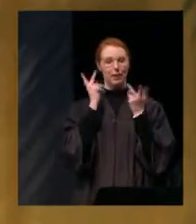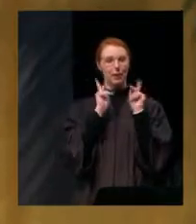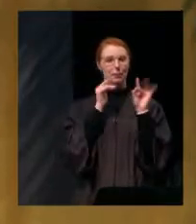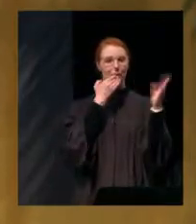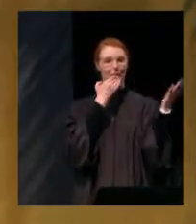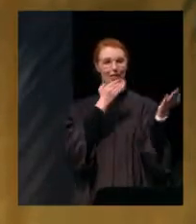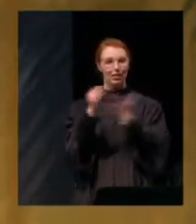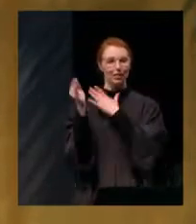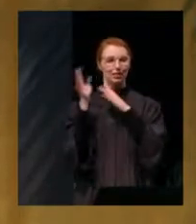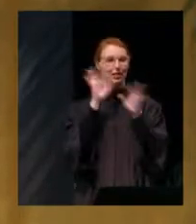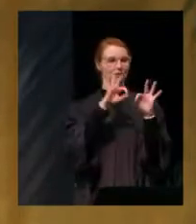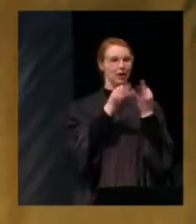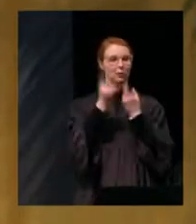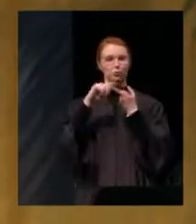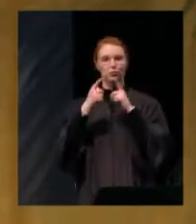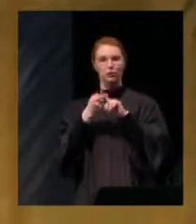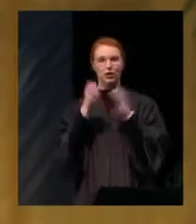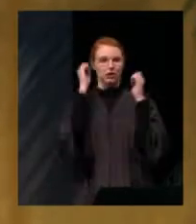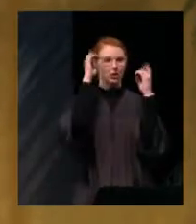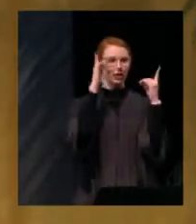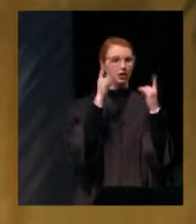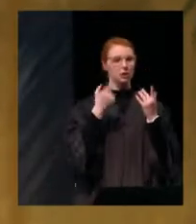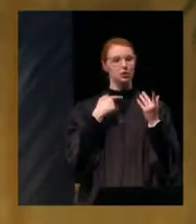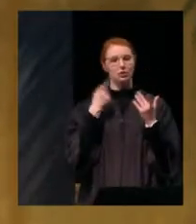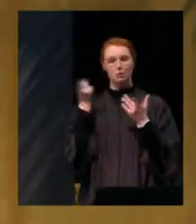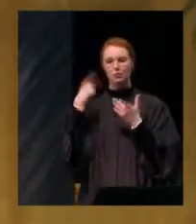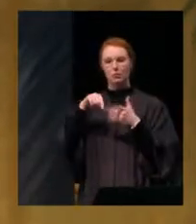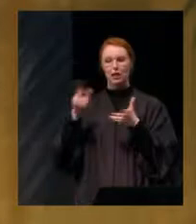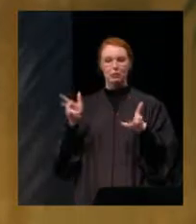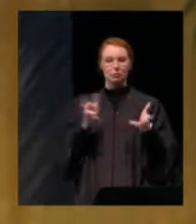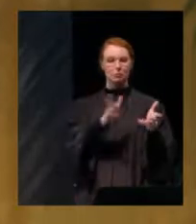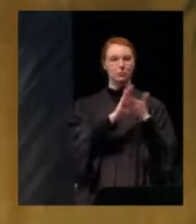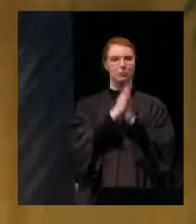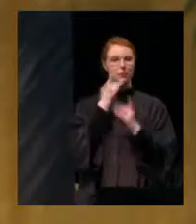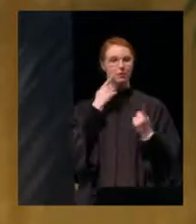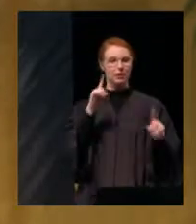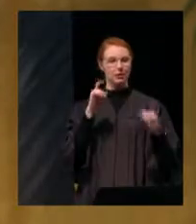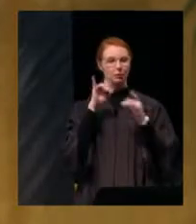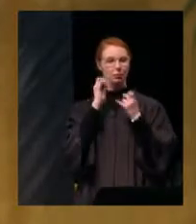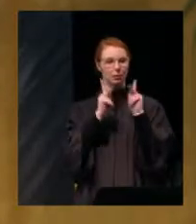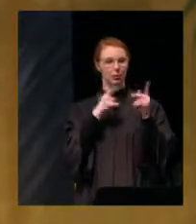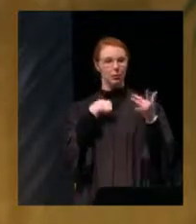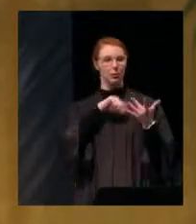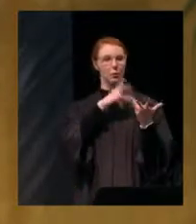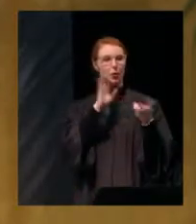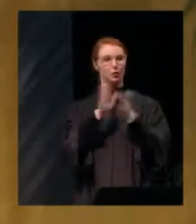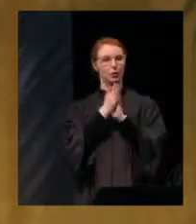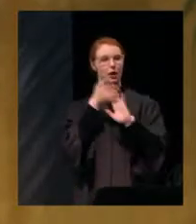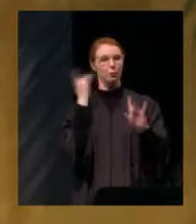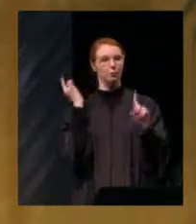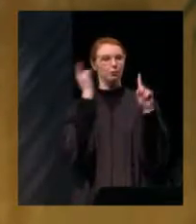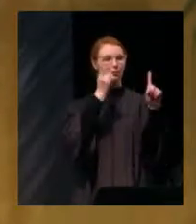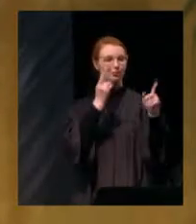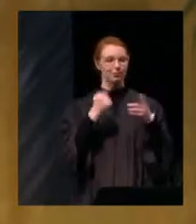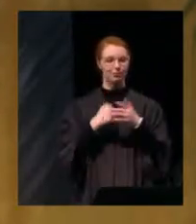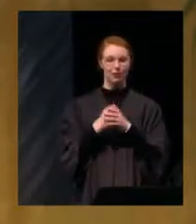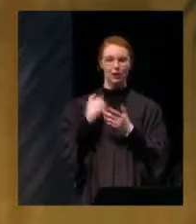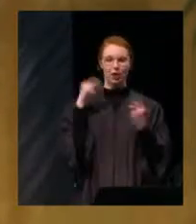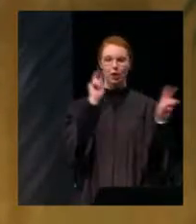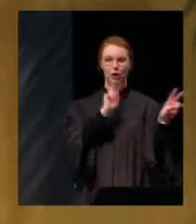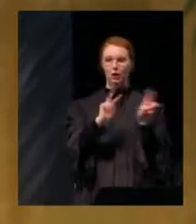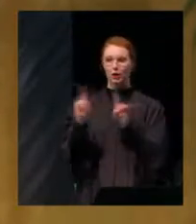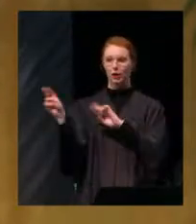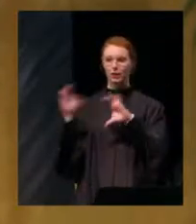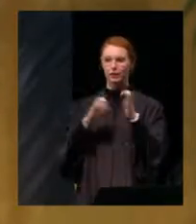amount of support and for pushing us to be the successful individuals we hope to be in the future. As I look around at the class of